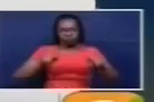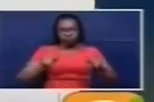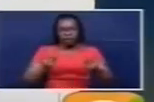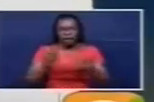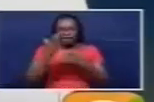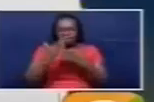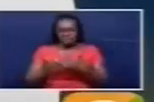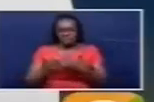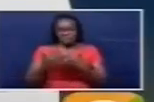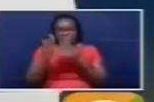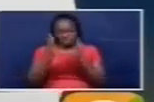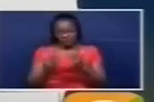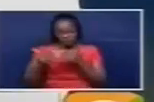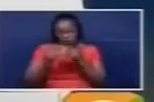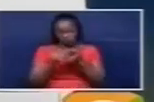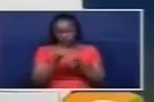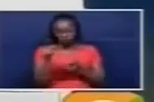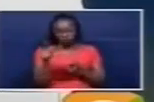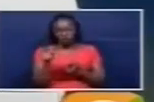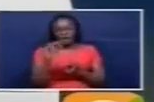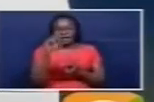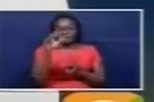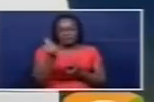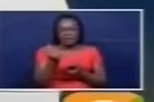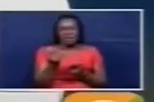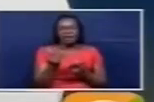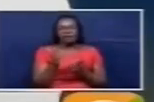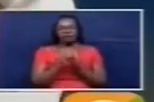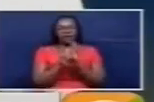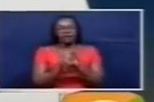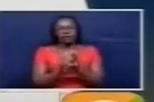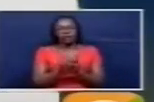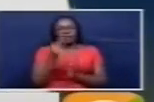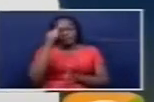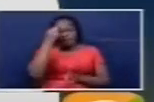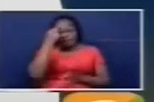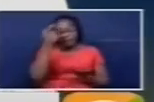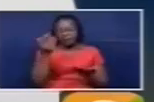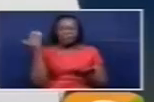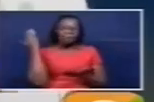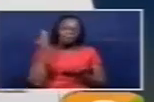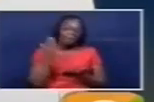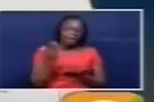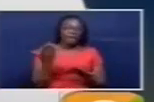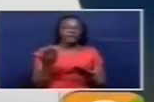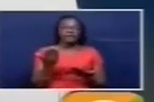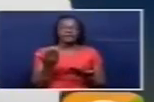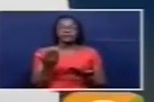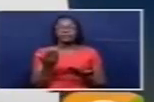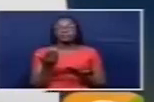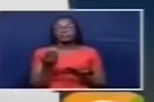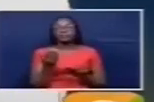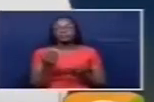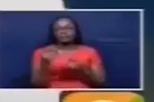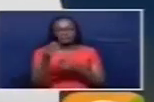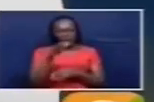your MP. For example, Ngara, Pangani, and Mudurua, and Ziwani, they've been evicted because of those old houses. The person who